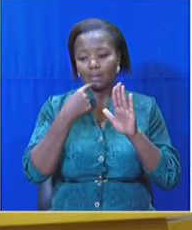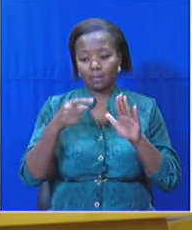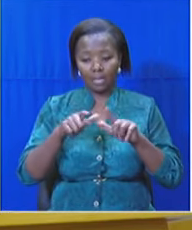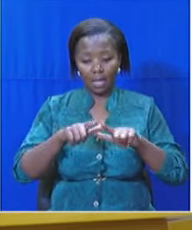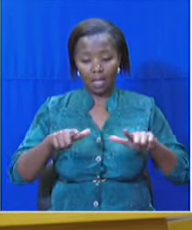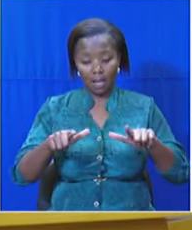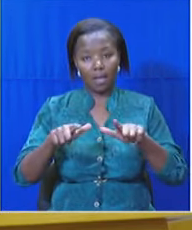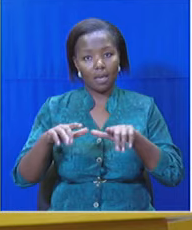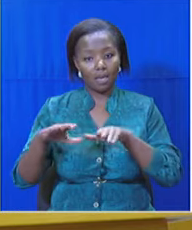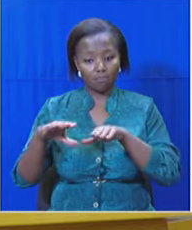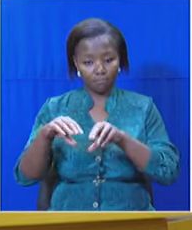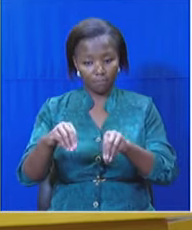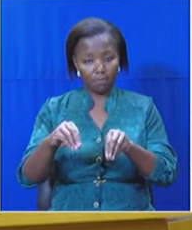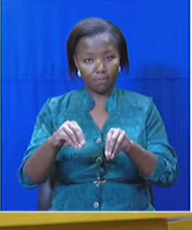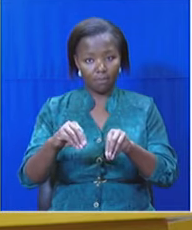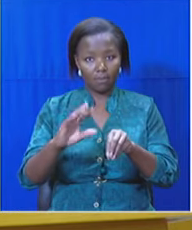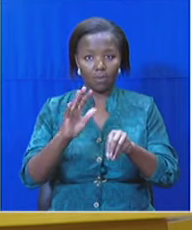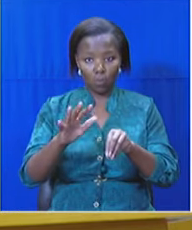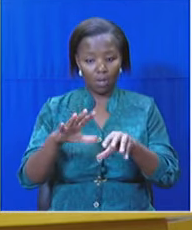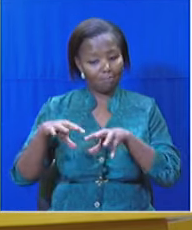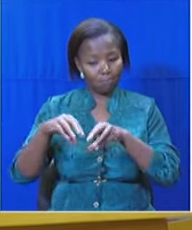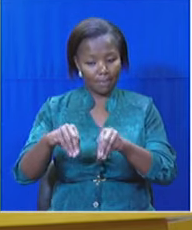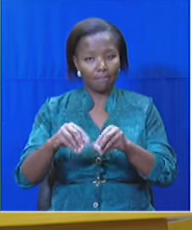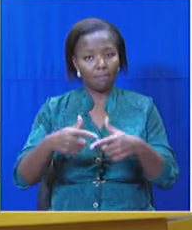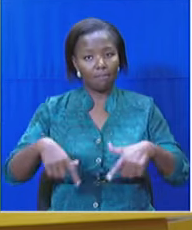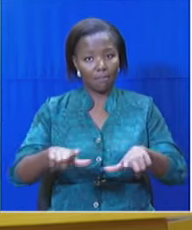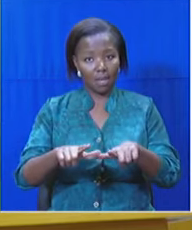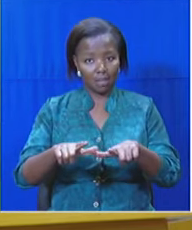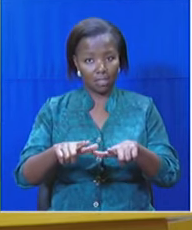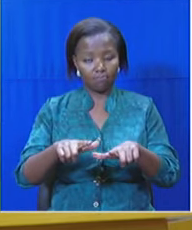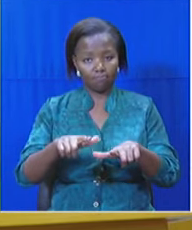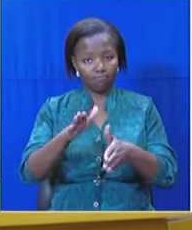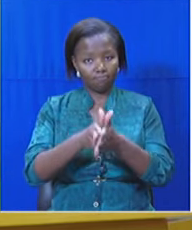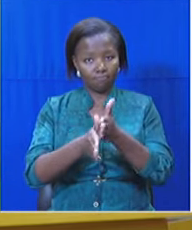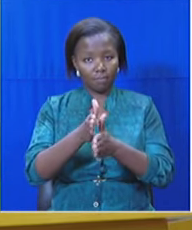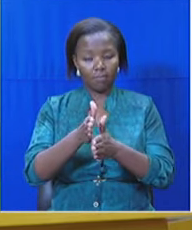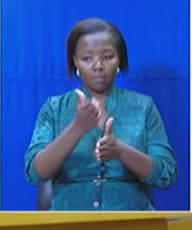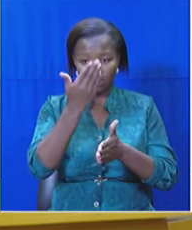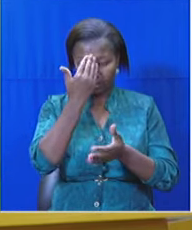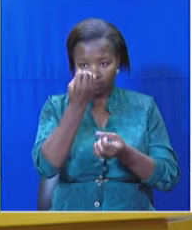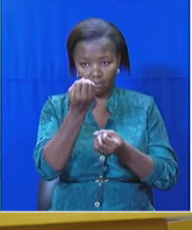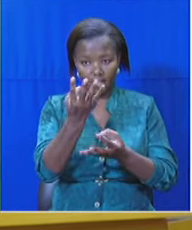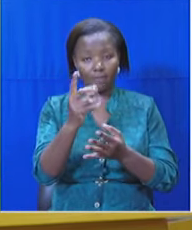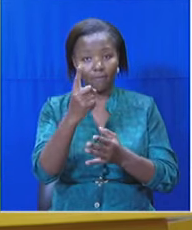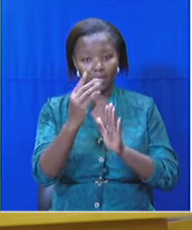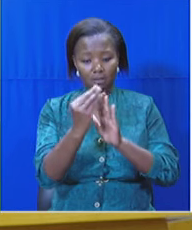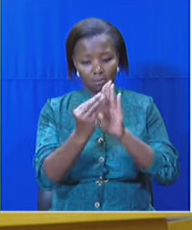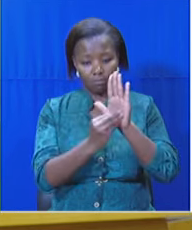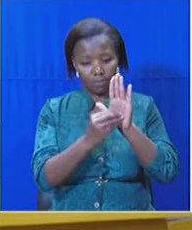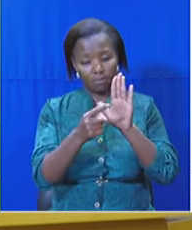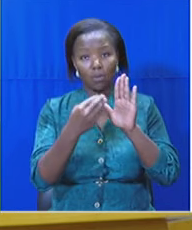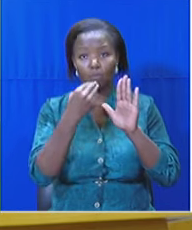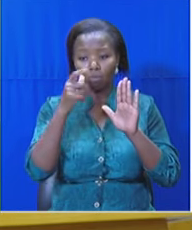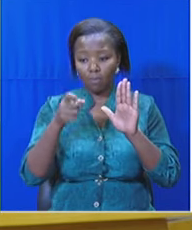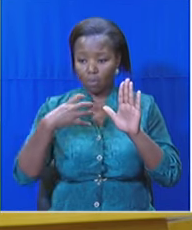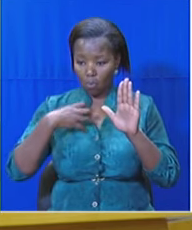would be empowered to take property upfront by notice of expropriation to the owner